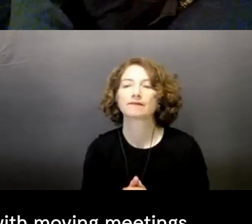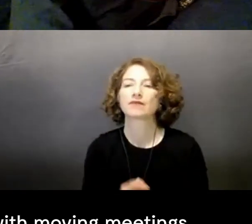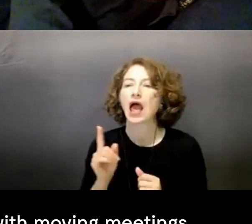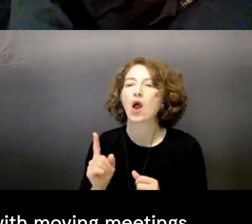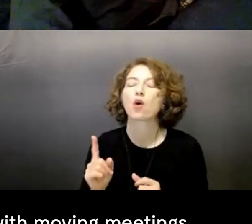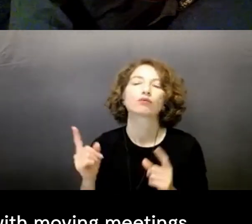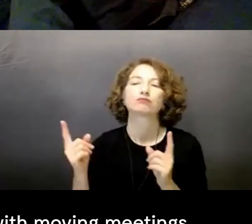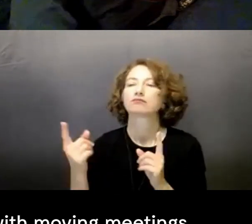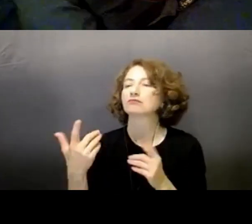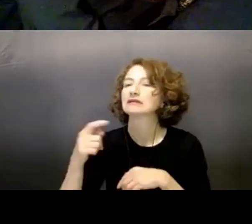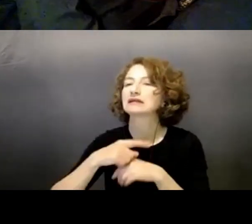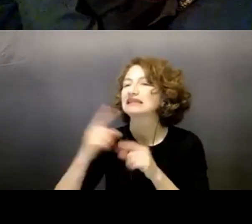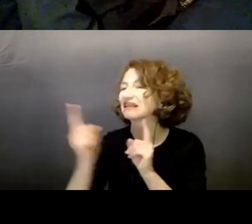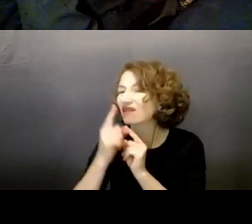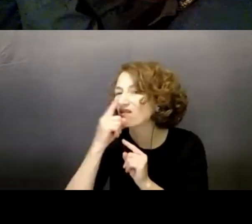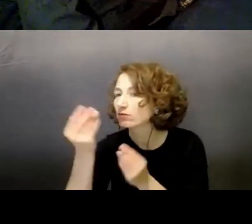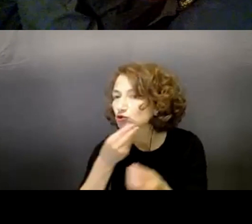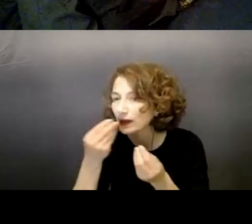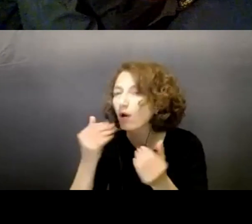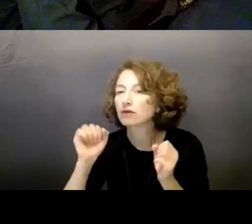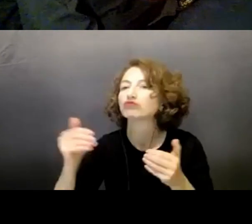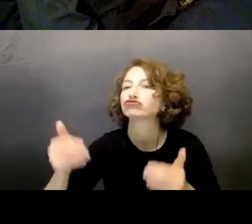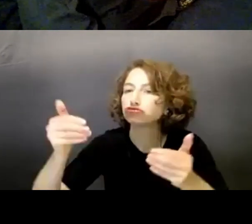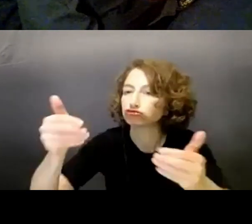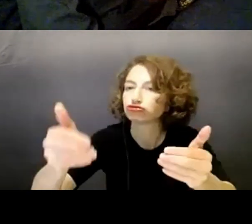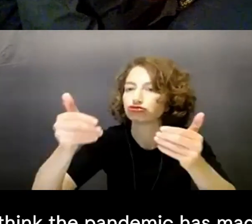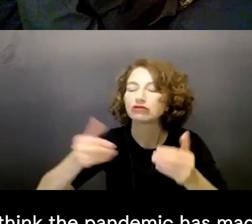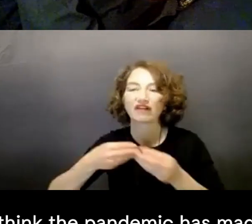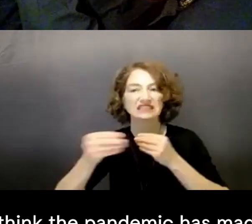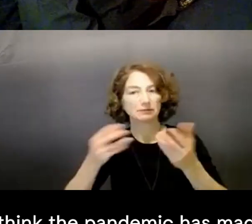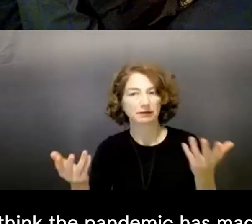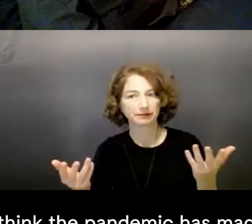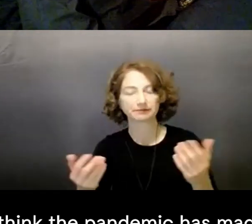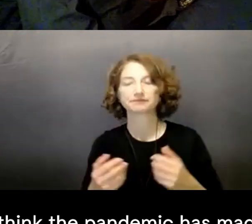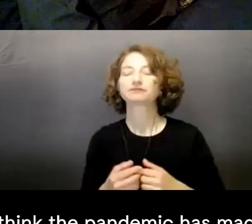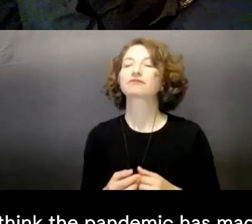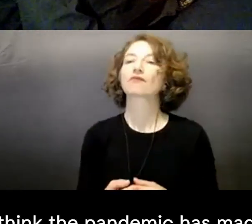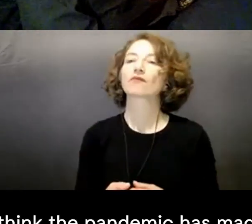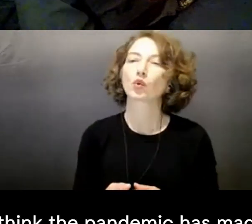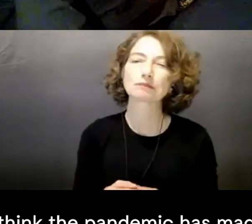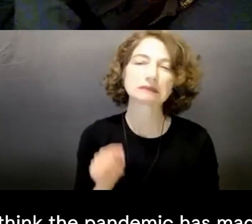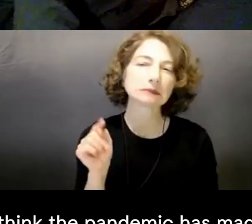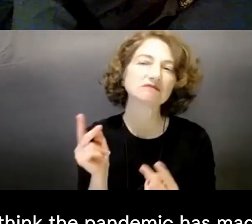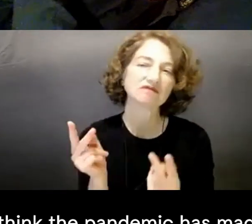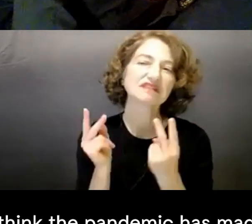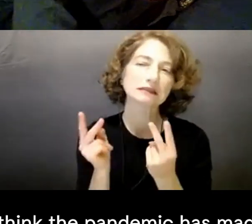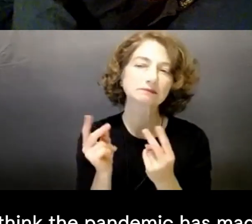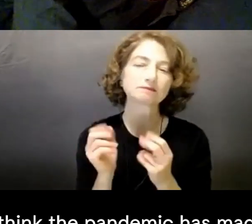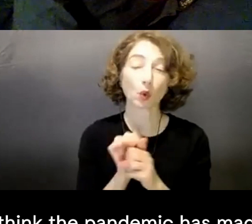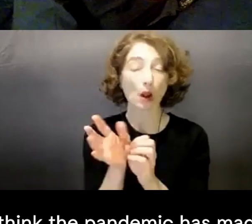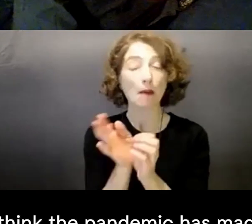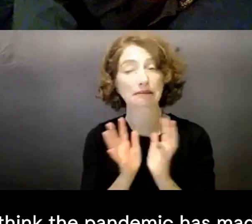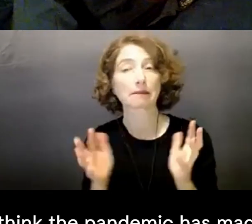with the people we're working with where we are able to do that. And they're things for me that I think the pandemic has made